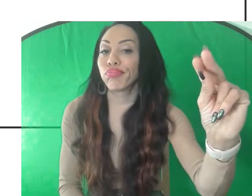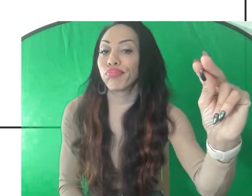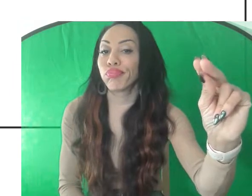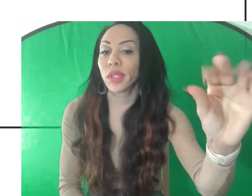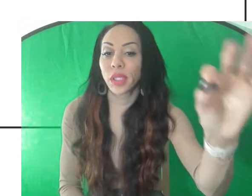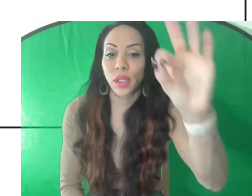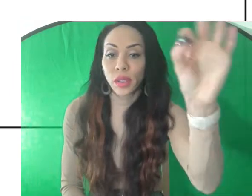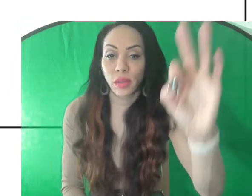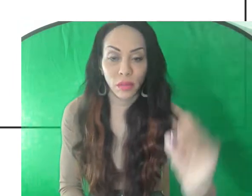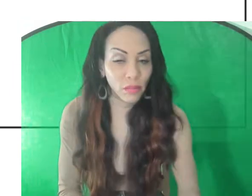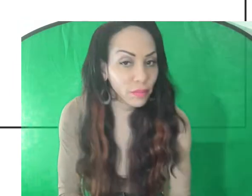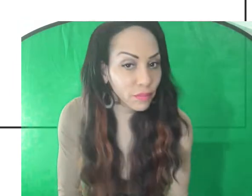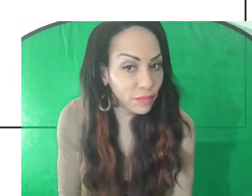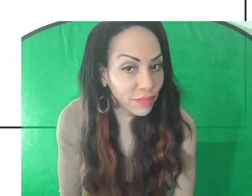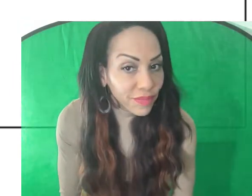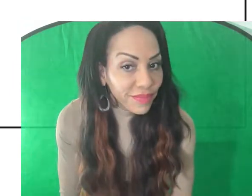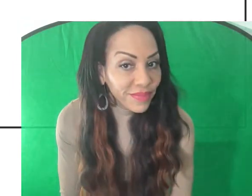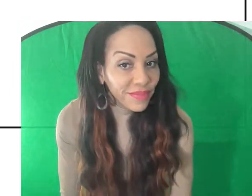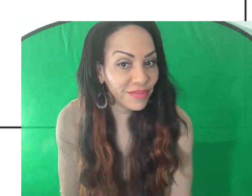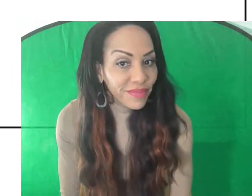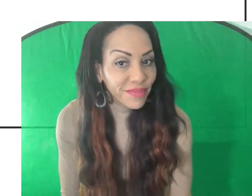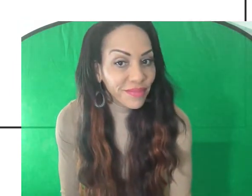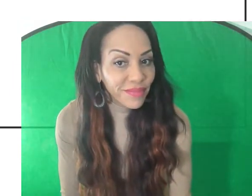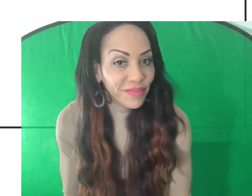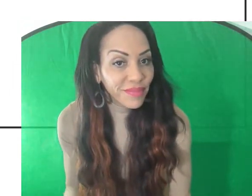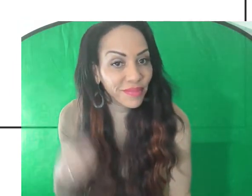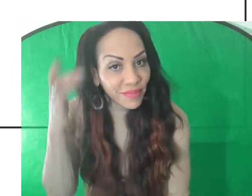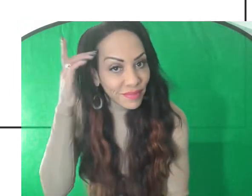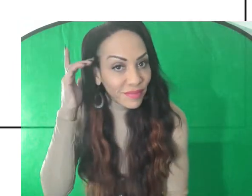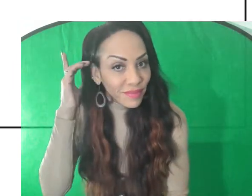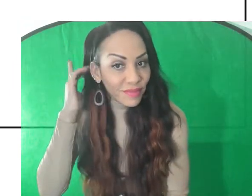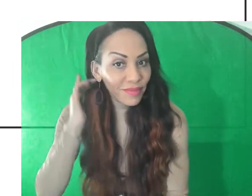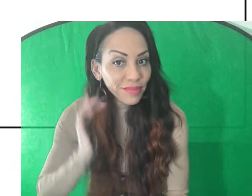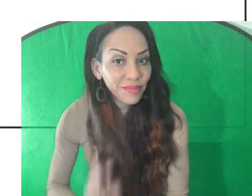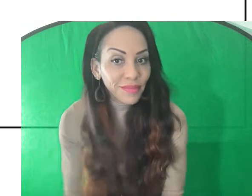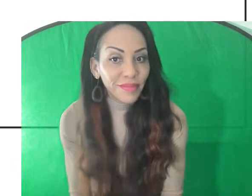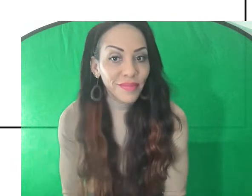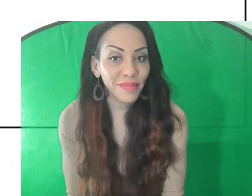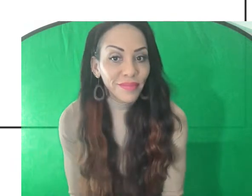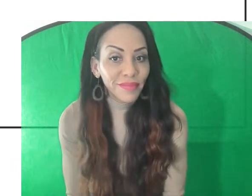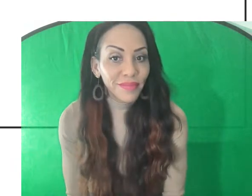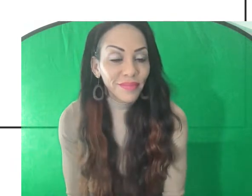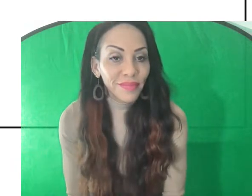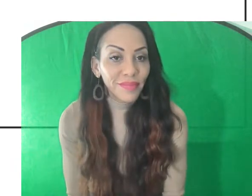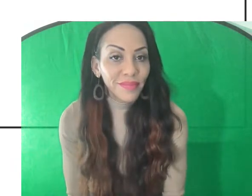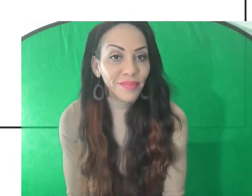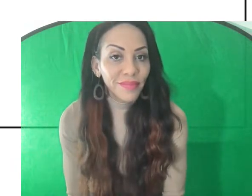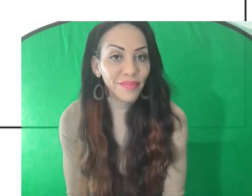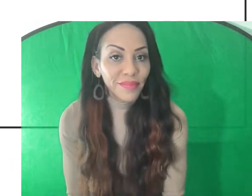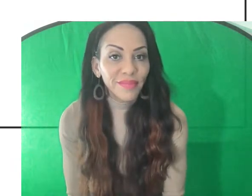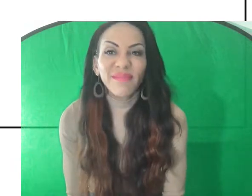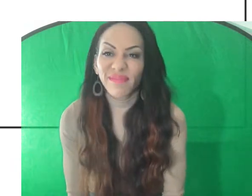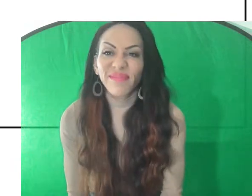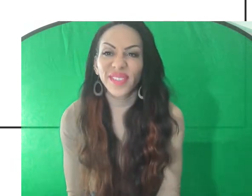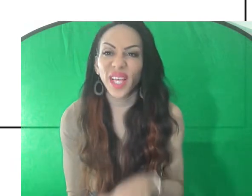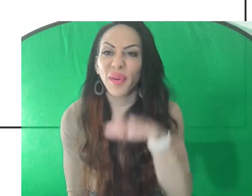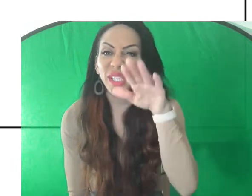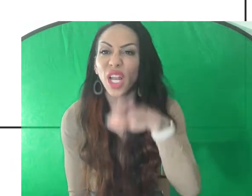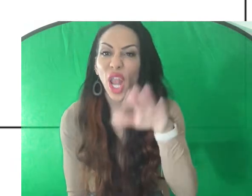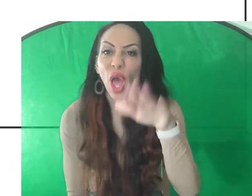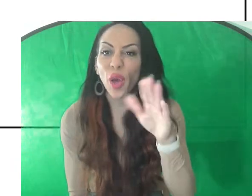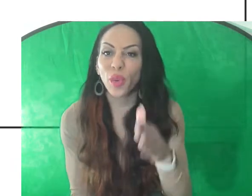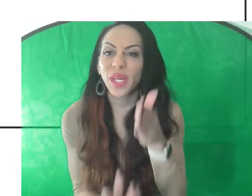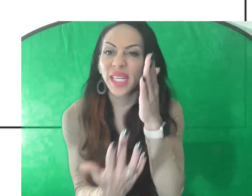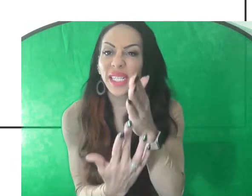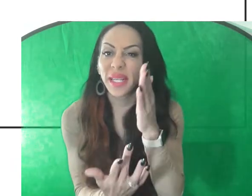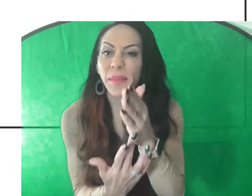have heard even less. Oh, really? There's a couple of, Yeah, it depends where you ask and what, It's around the low to mid 20s usually, I think. Yeah. I